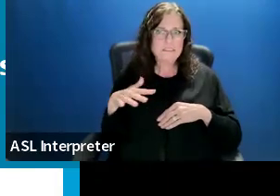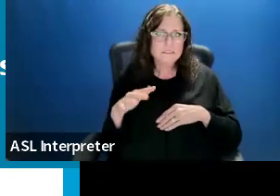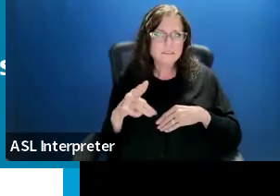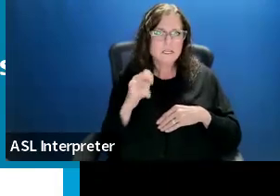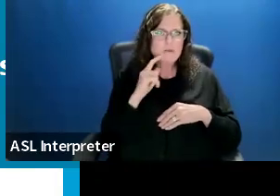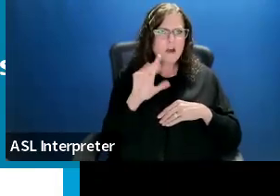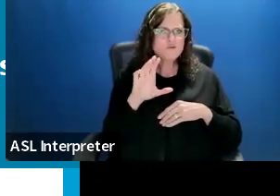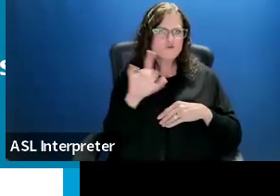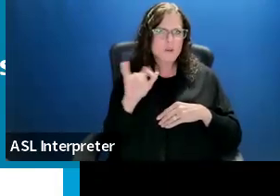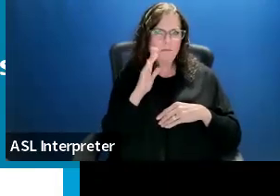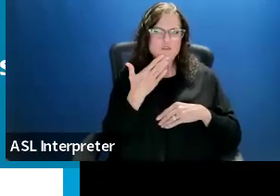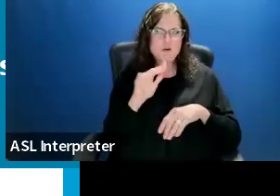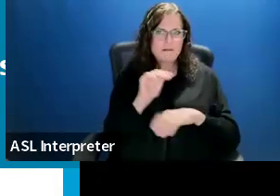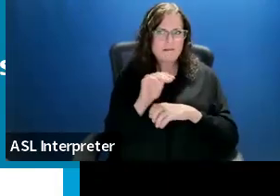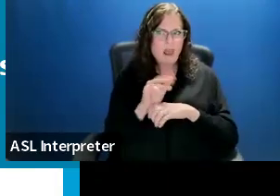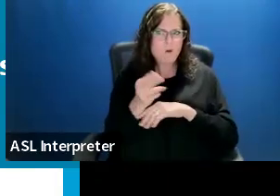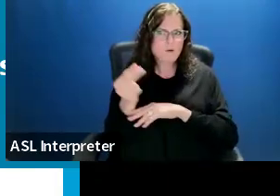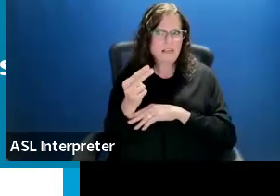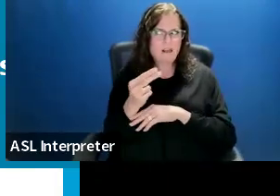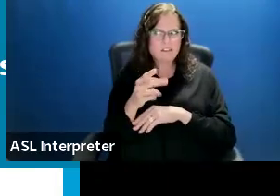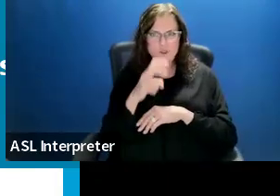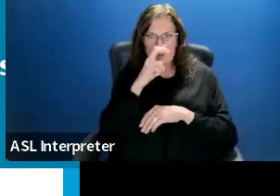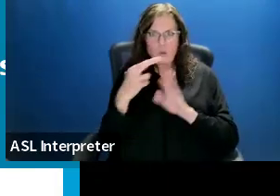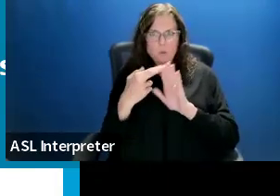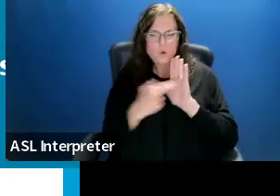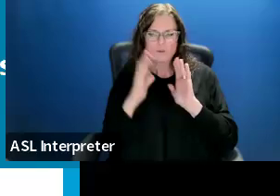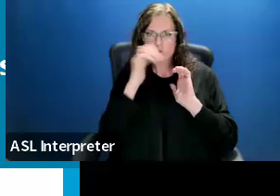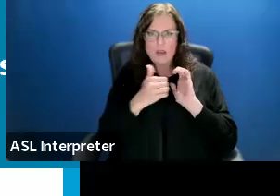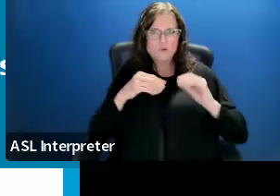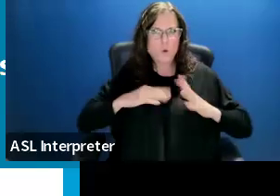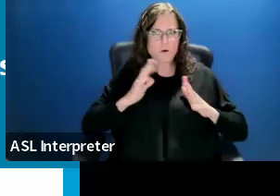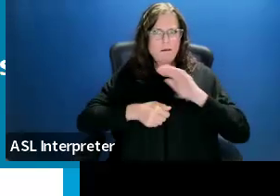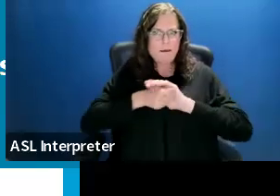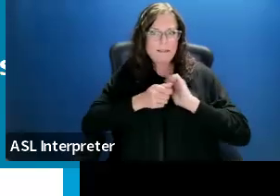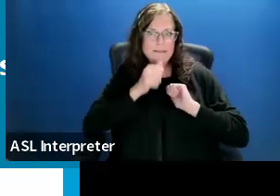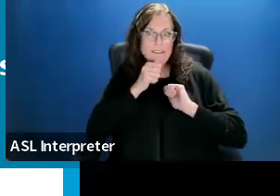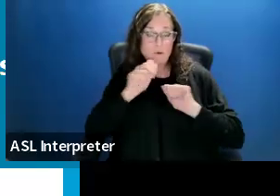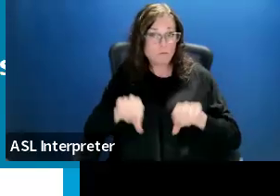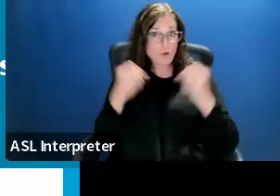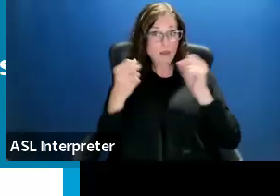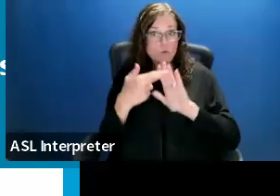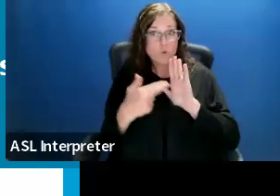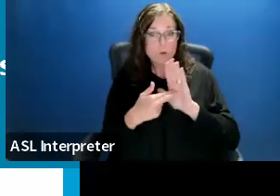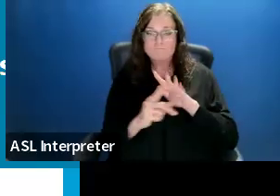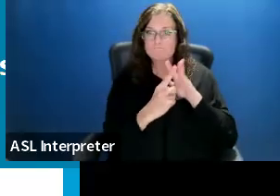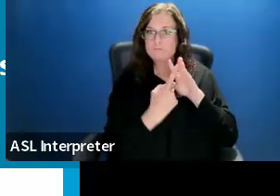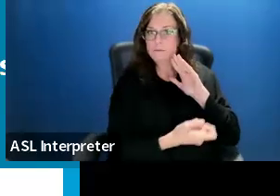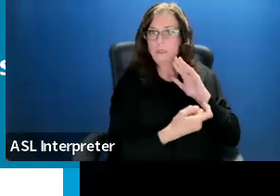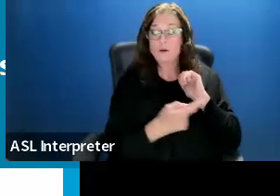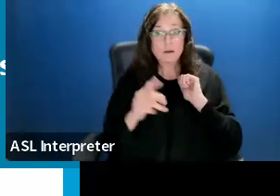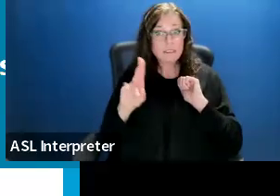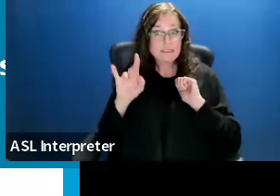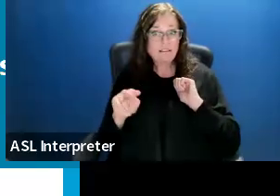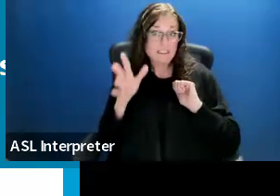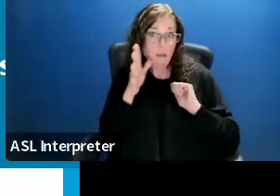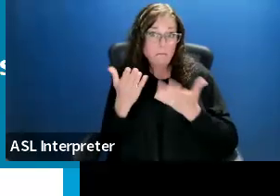the creepy Goodnight Motel where strict rules and strange owners hide a secret. Anyone who breaks the rules disappears, and Dylan and his mom could